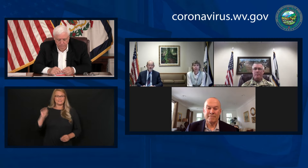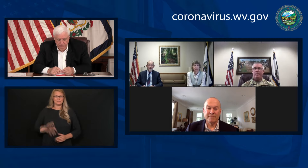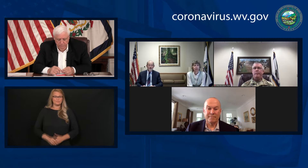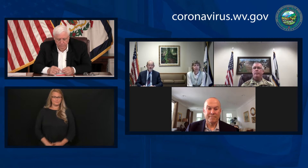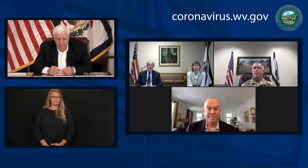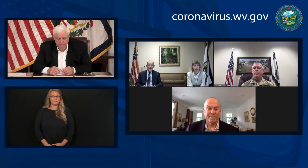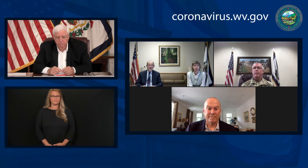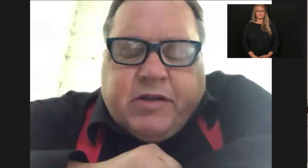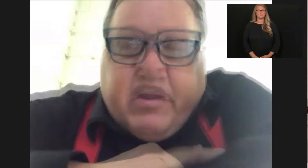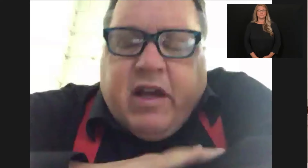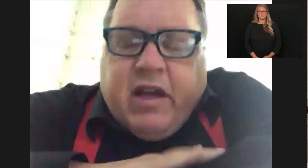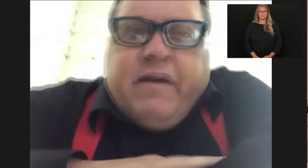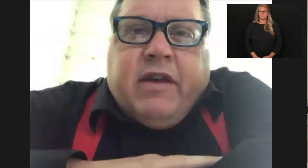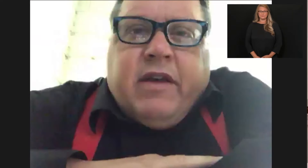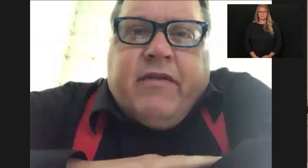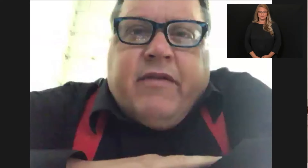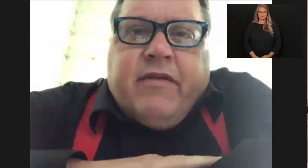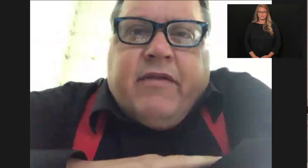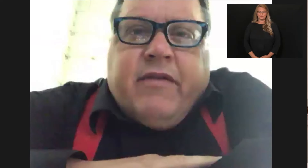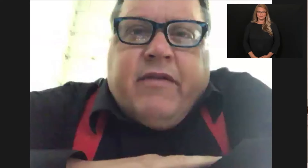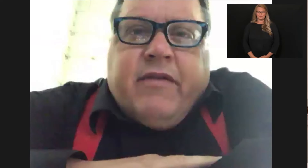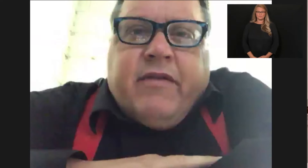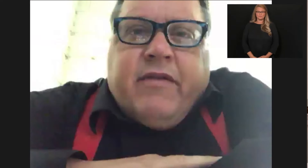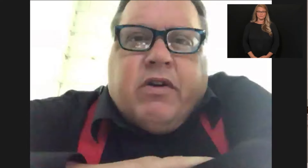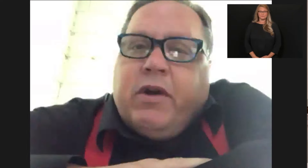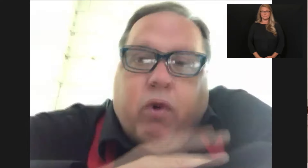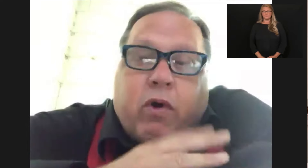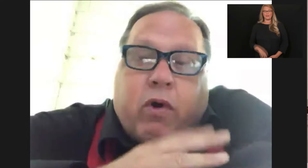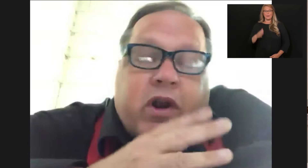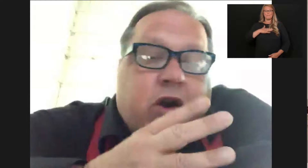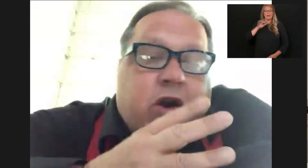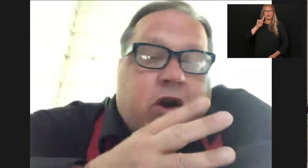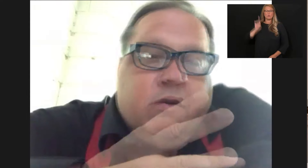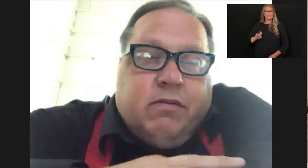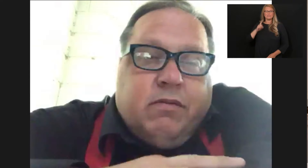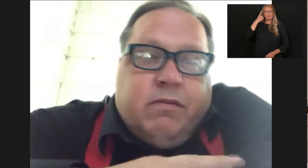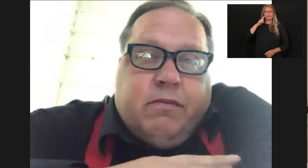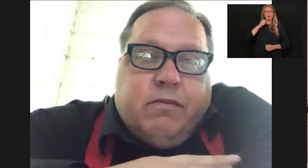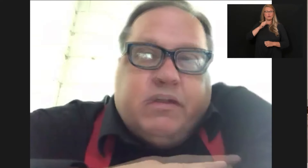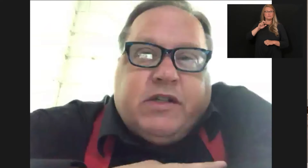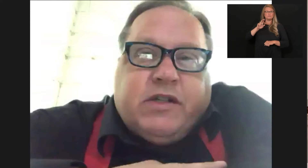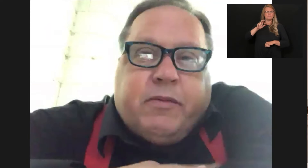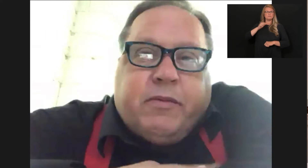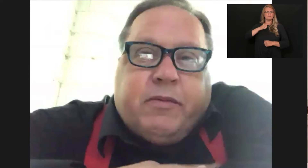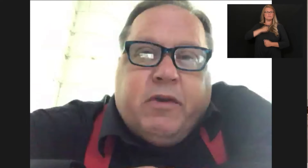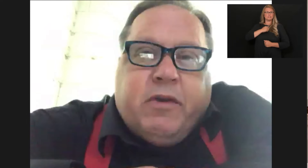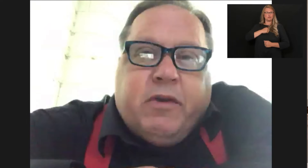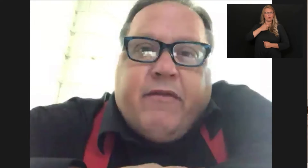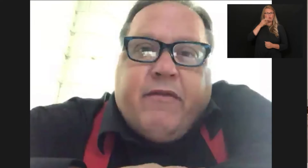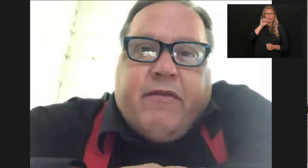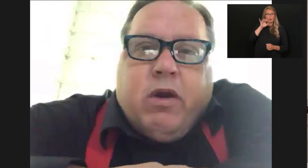Thank you. This is Kenny Bass with Channel 8 and Fox 11 in Charleston. I have a question for General Hoyer, and possibly the governor would want to weigh in.